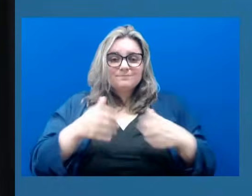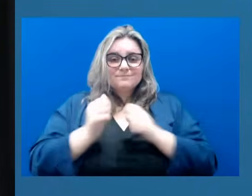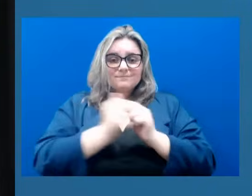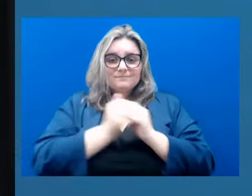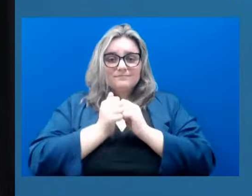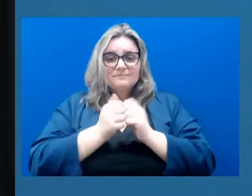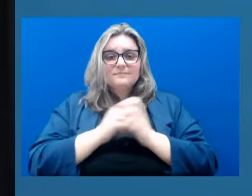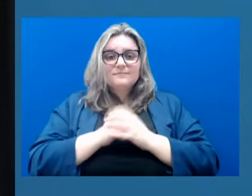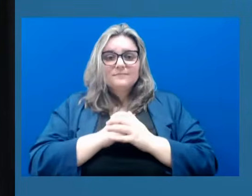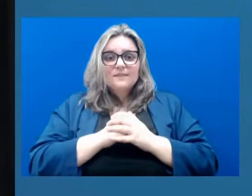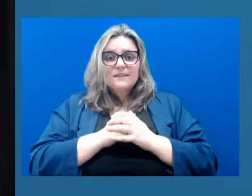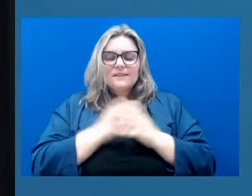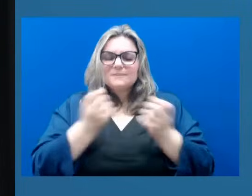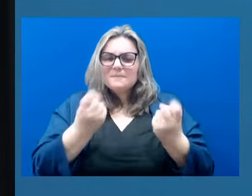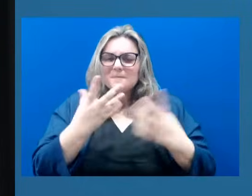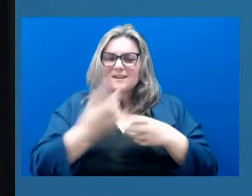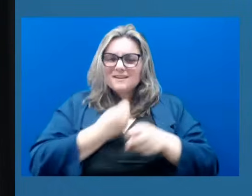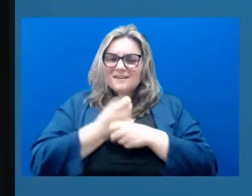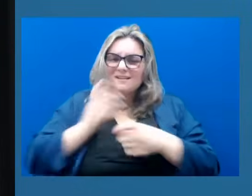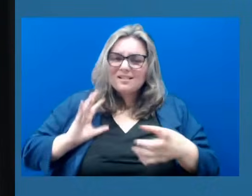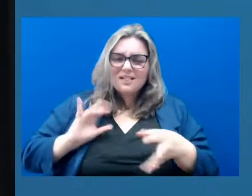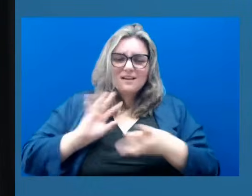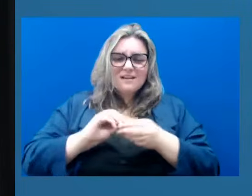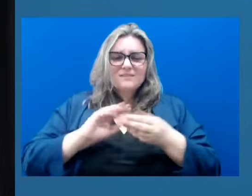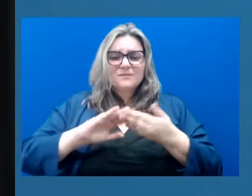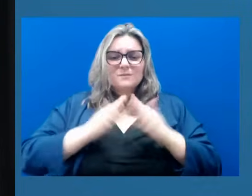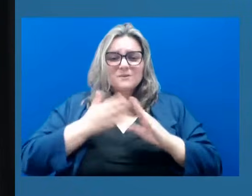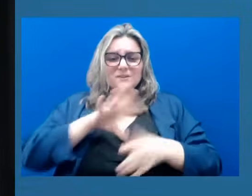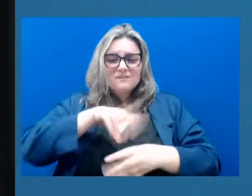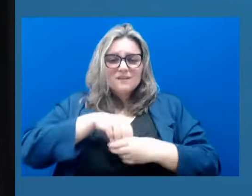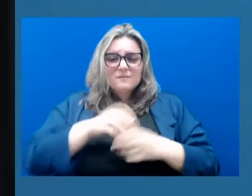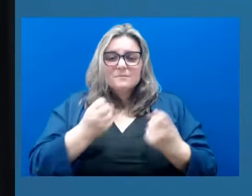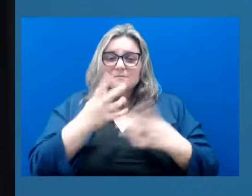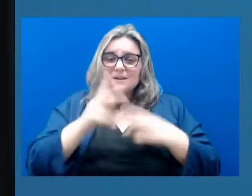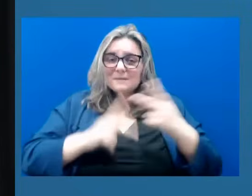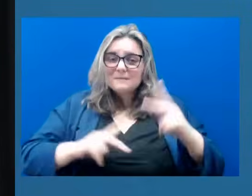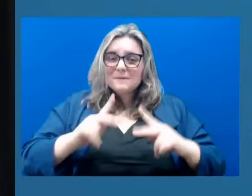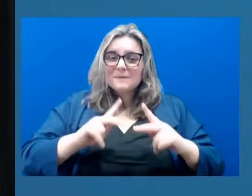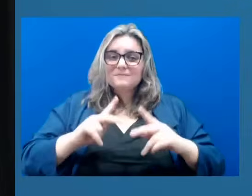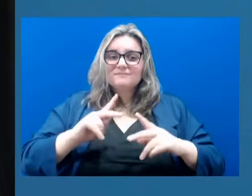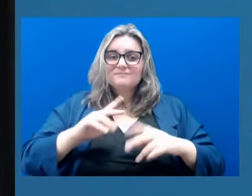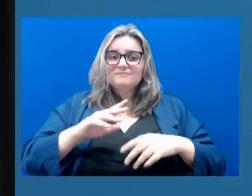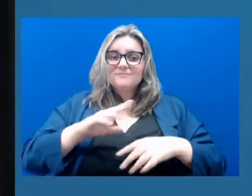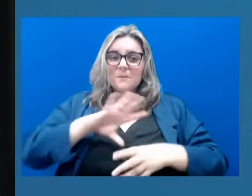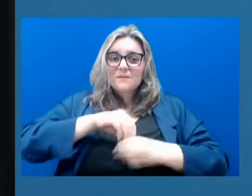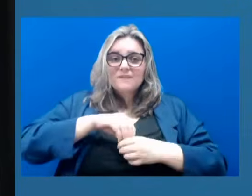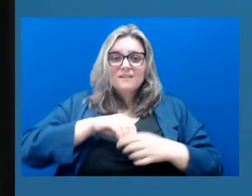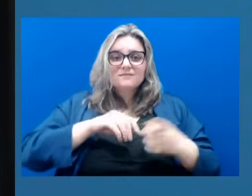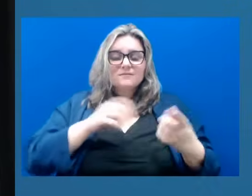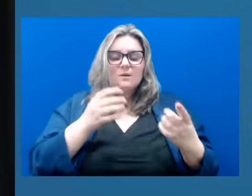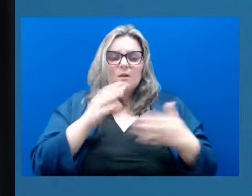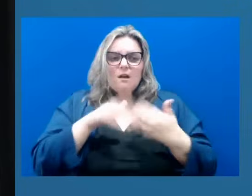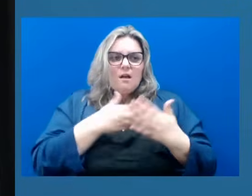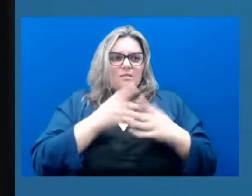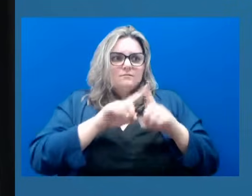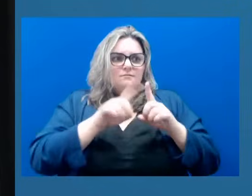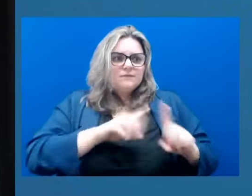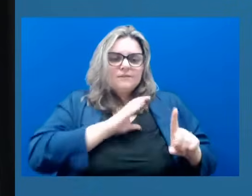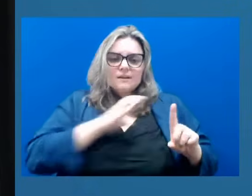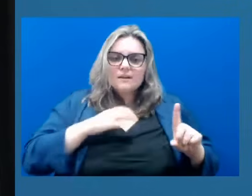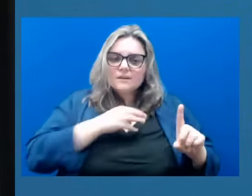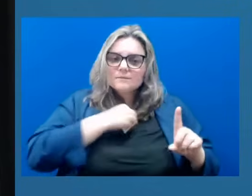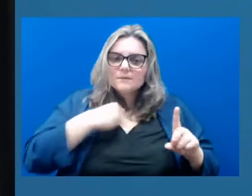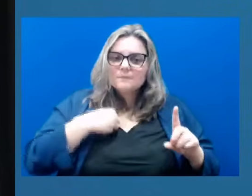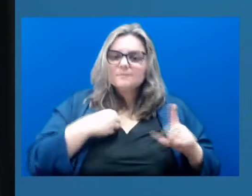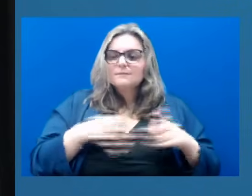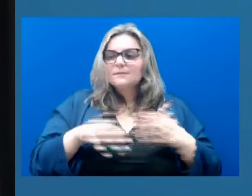involvement. So many people that were involved. Give a shout out to Noam Bramson, but all the council members beforehand, city managers before that, all those